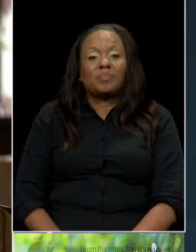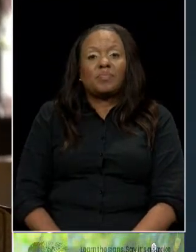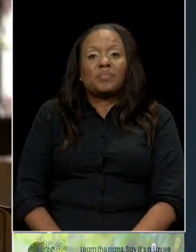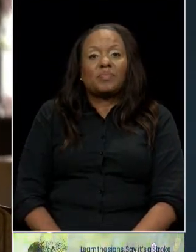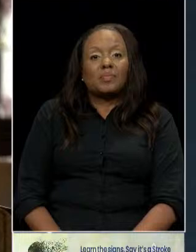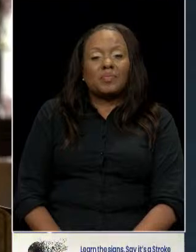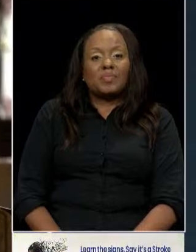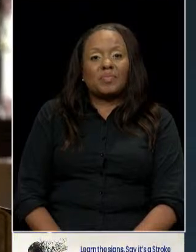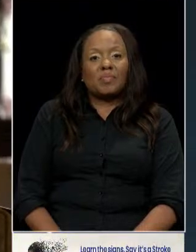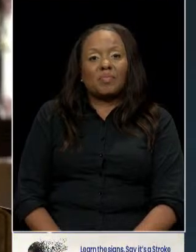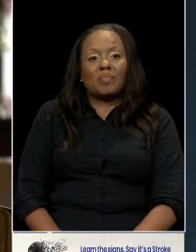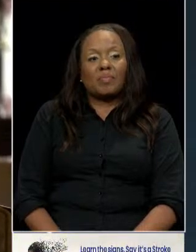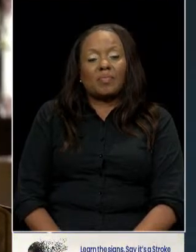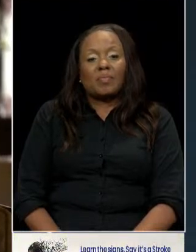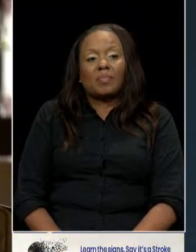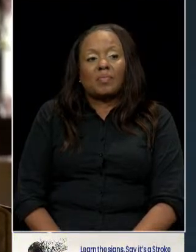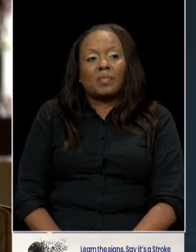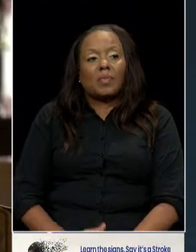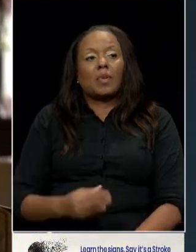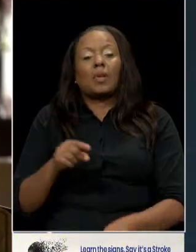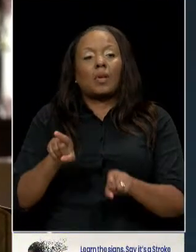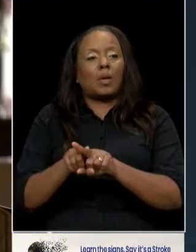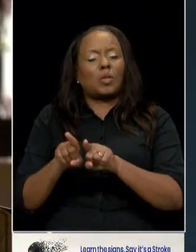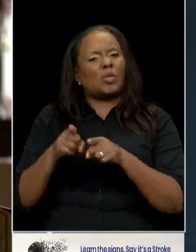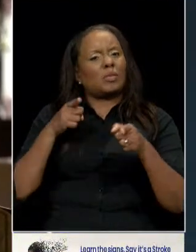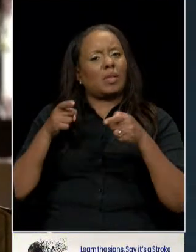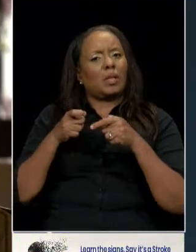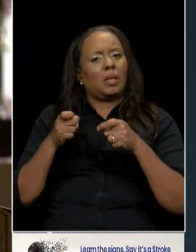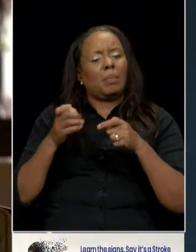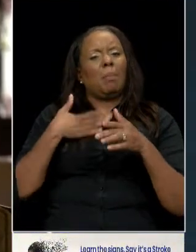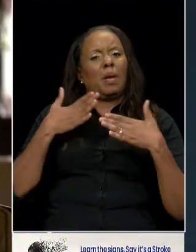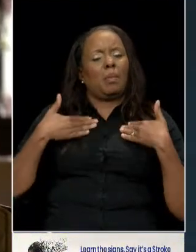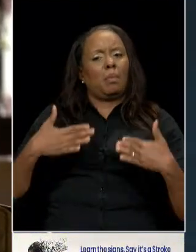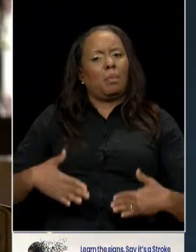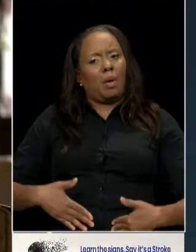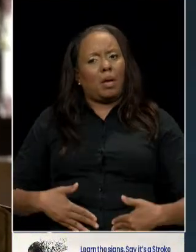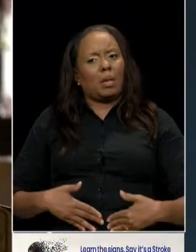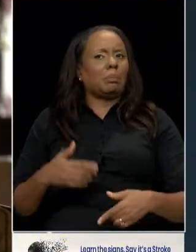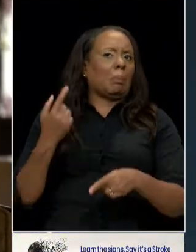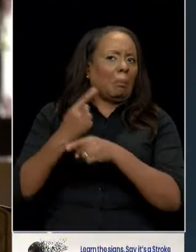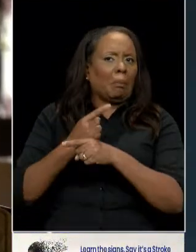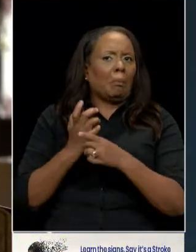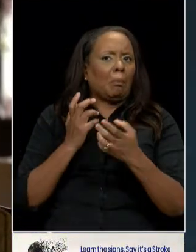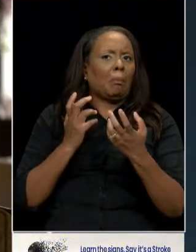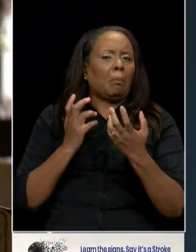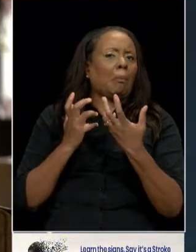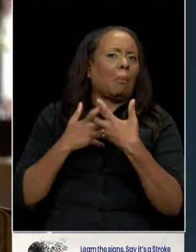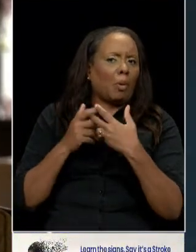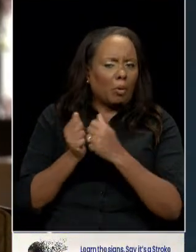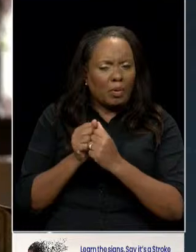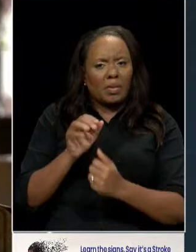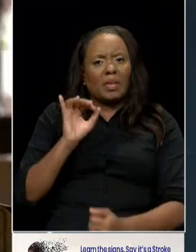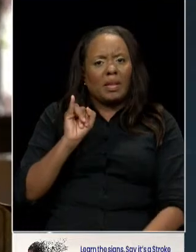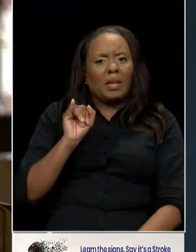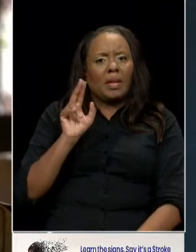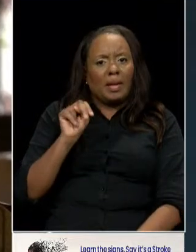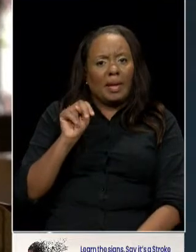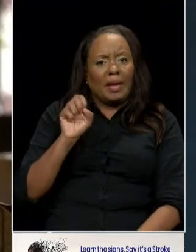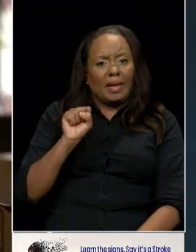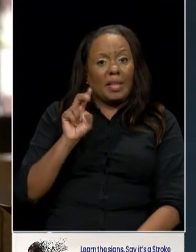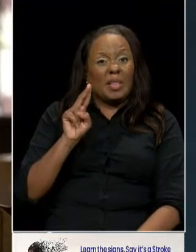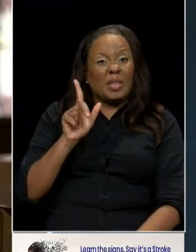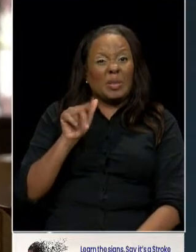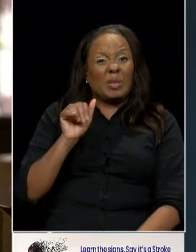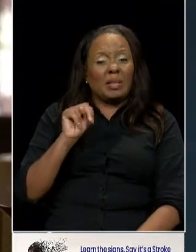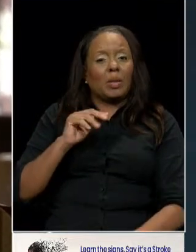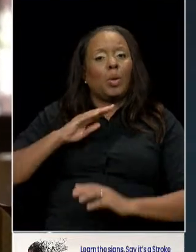the uses of the insulin. So the body sort of, I mean, as far as I can say, settled down. But